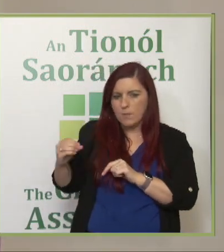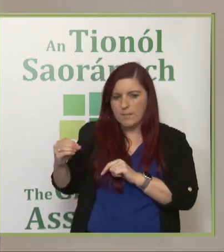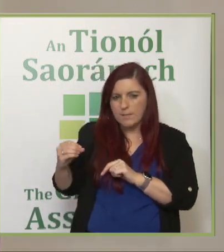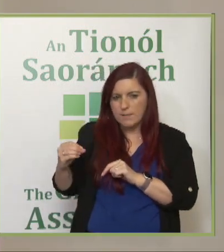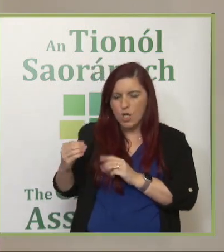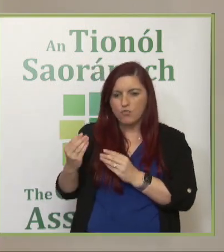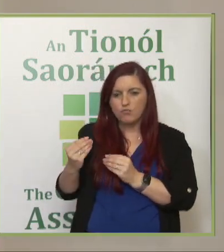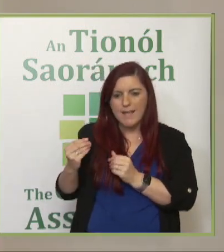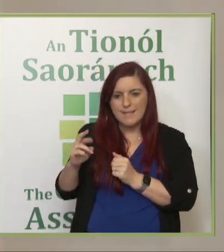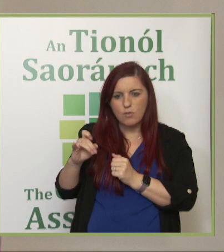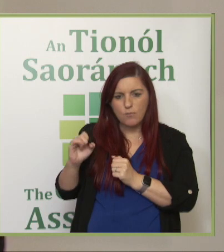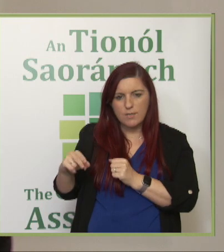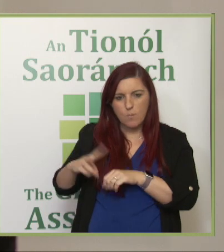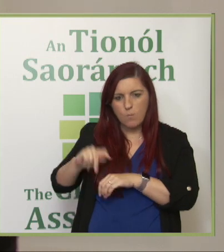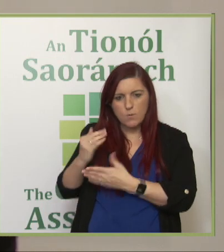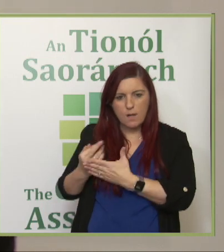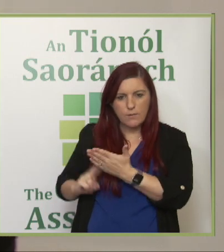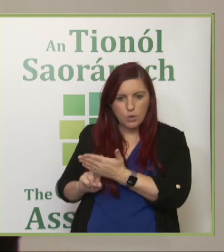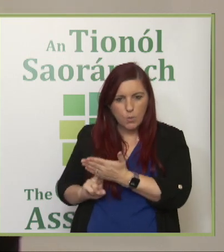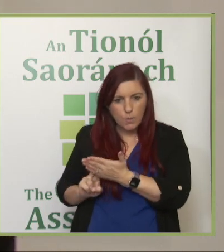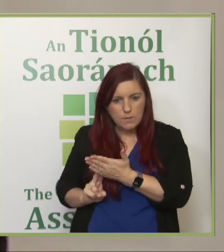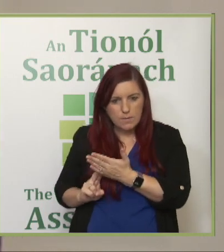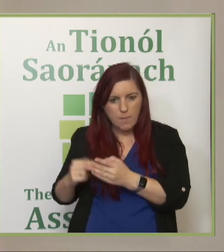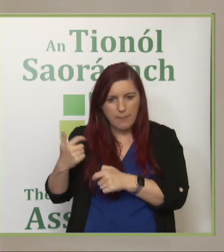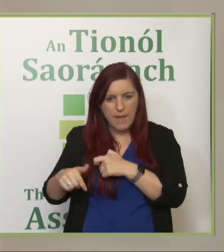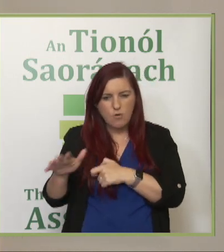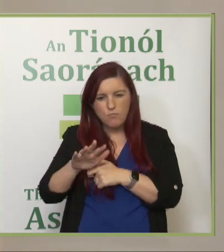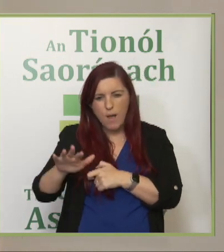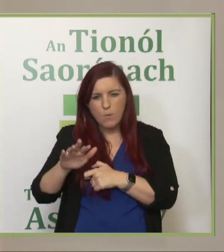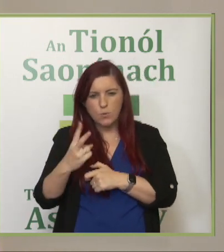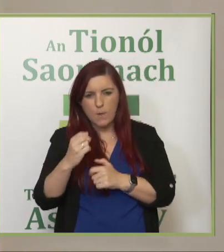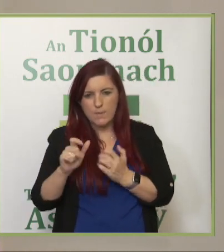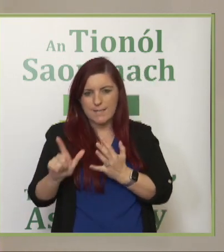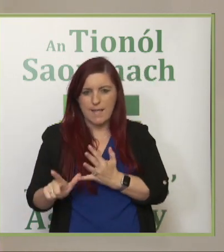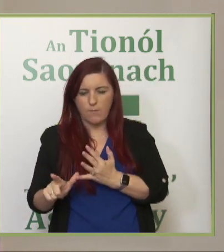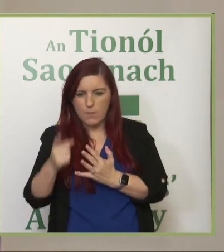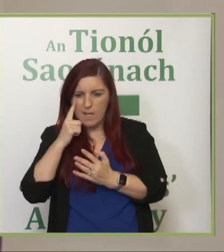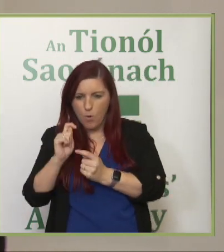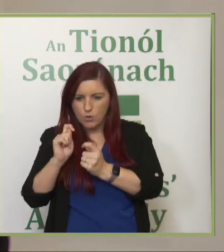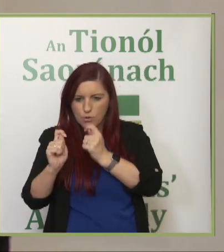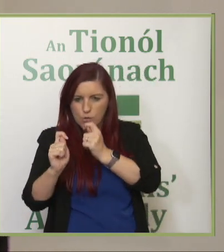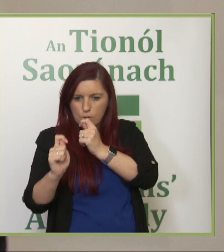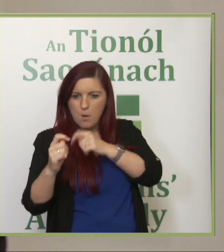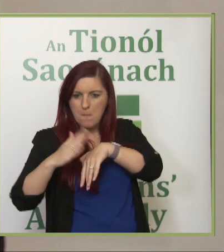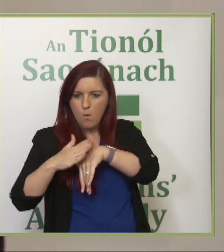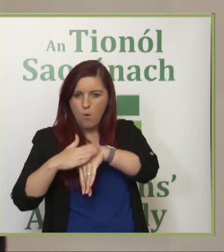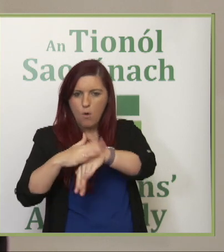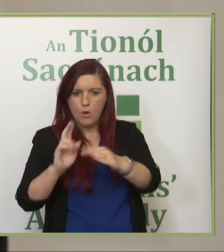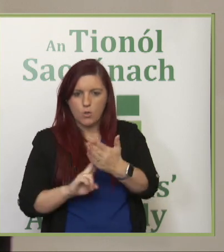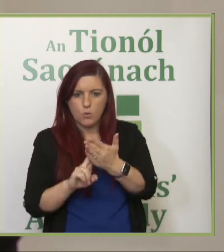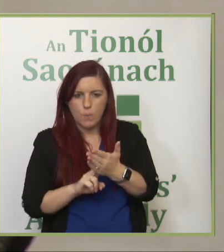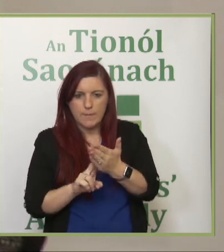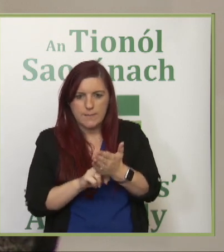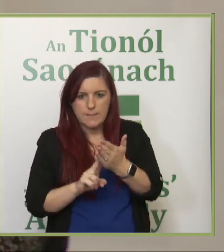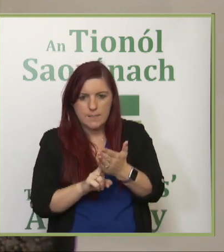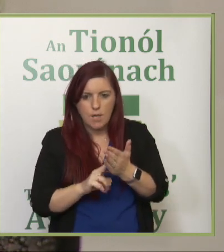was the main type of cannabis used, but around about from 2007 onwards, we see much greater increase in the use